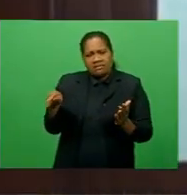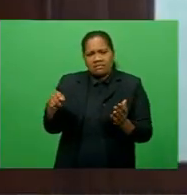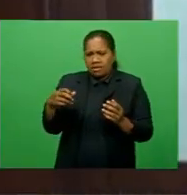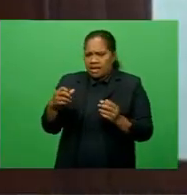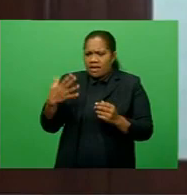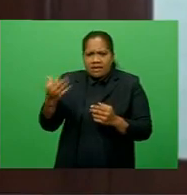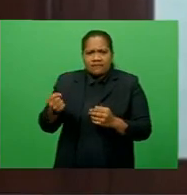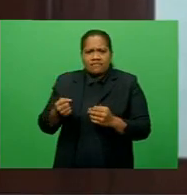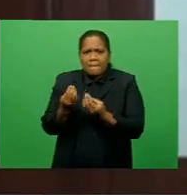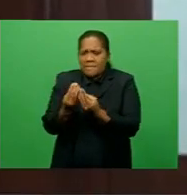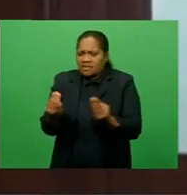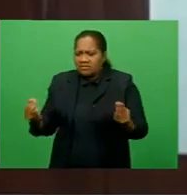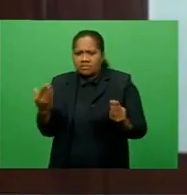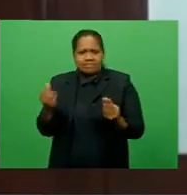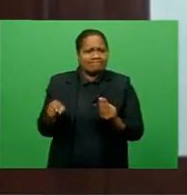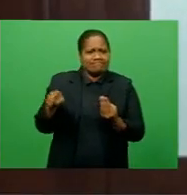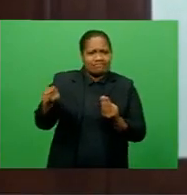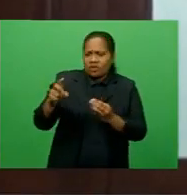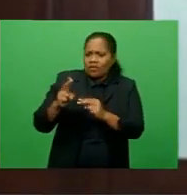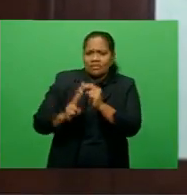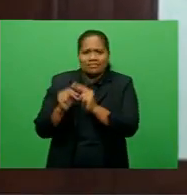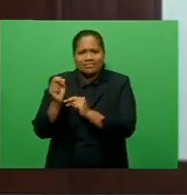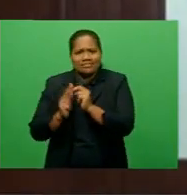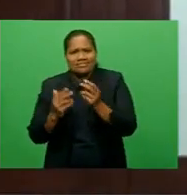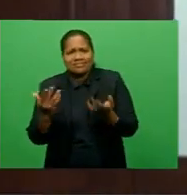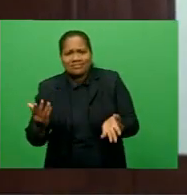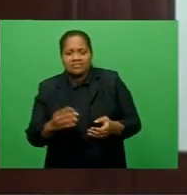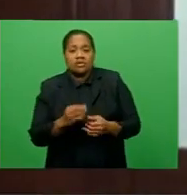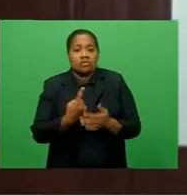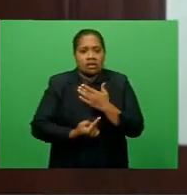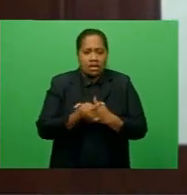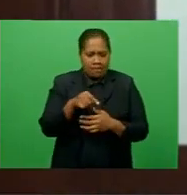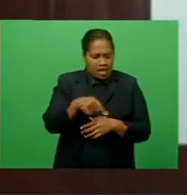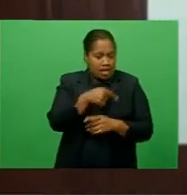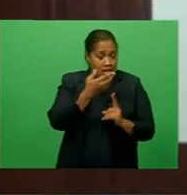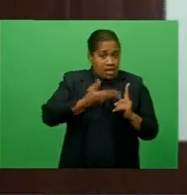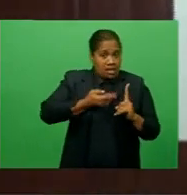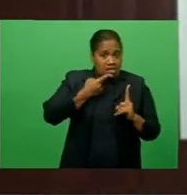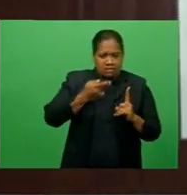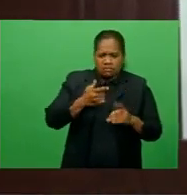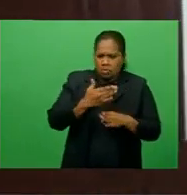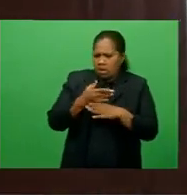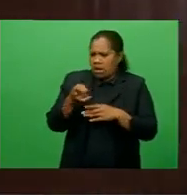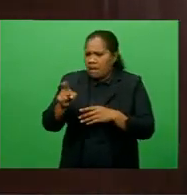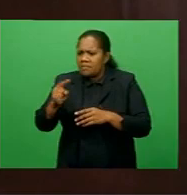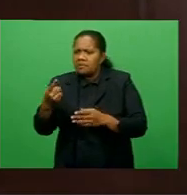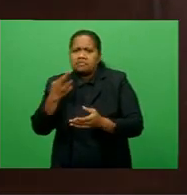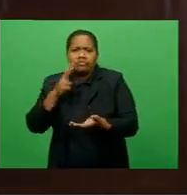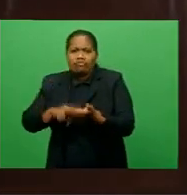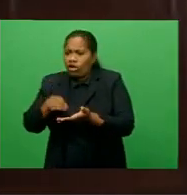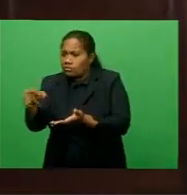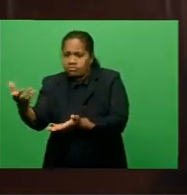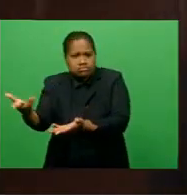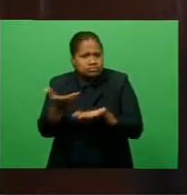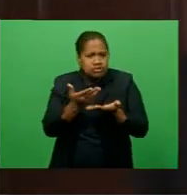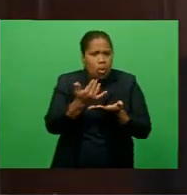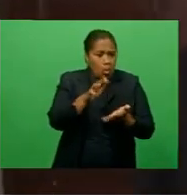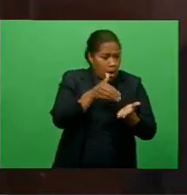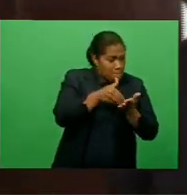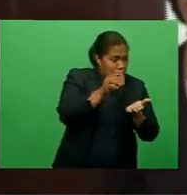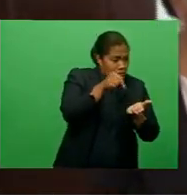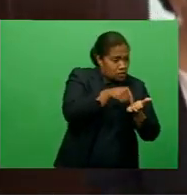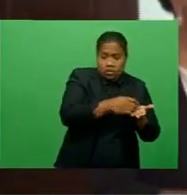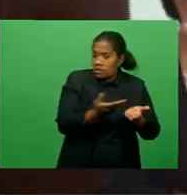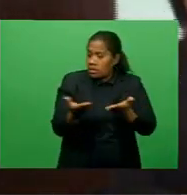materials stacked on the shore. She told the court this work took place despite no EIA report or approval, and therefore